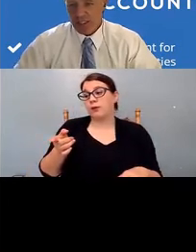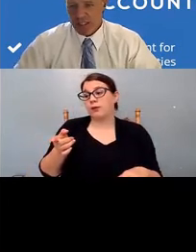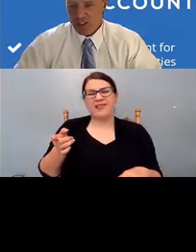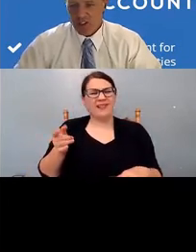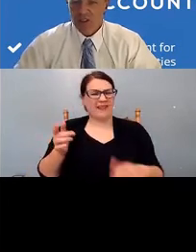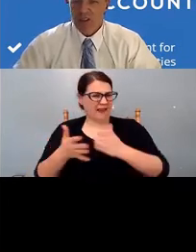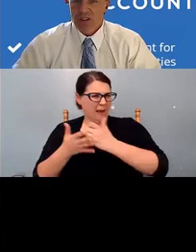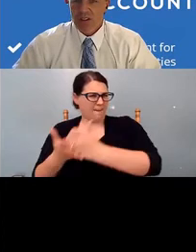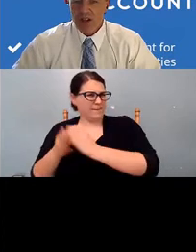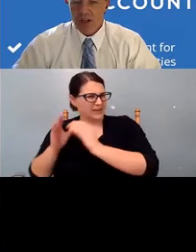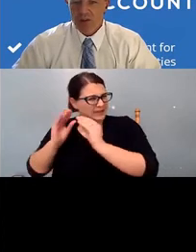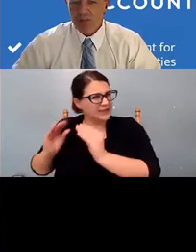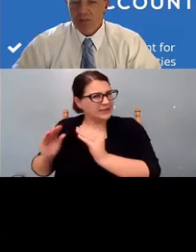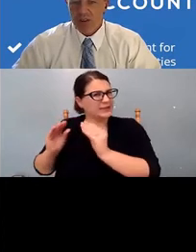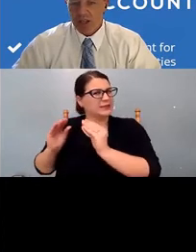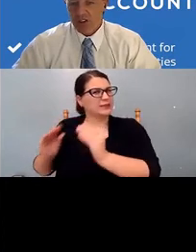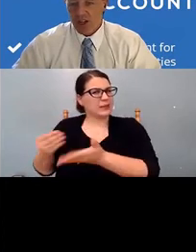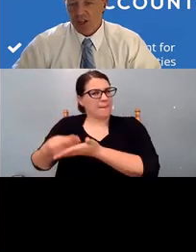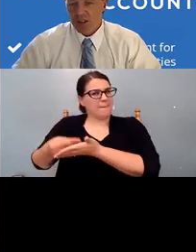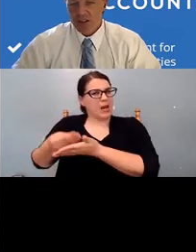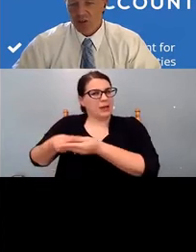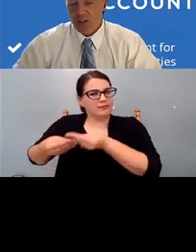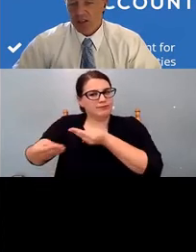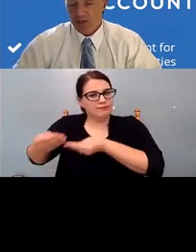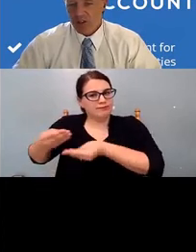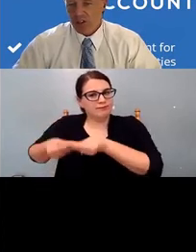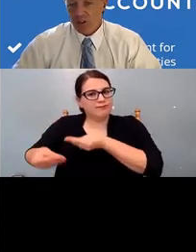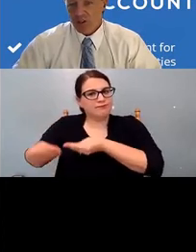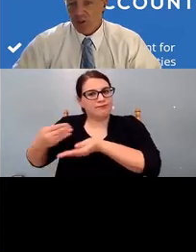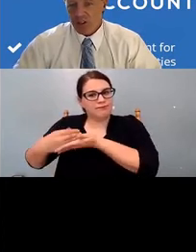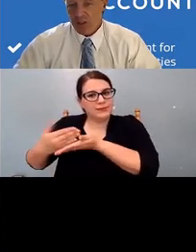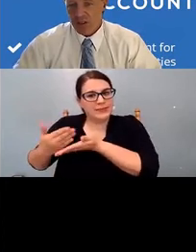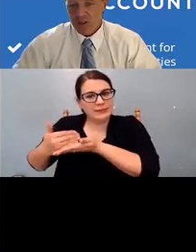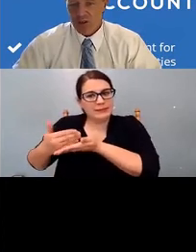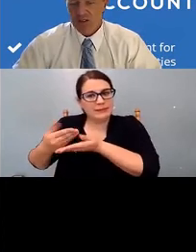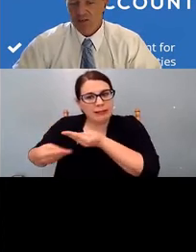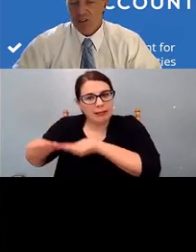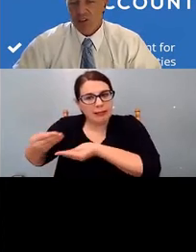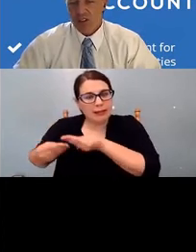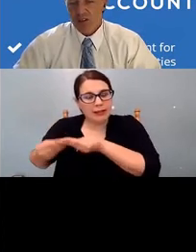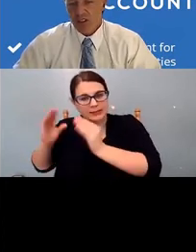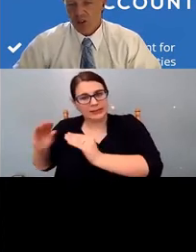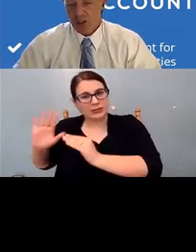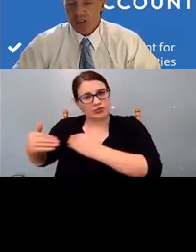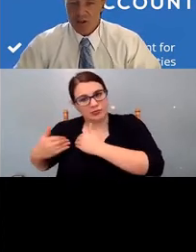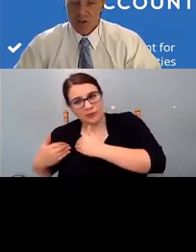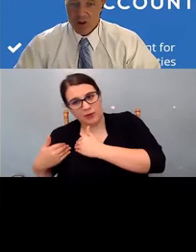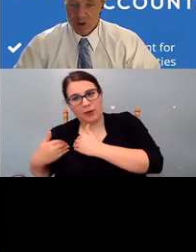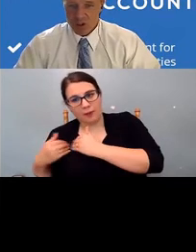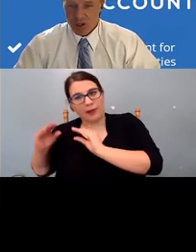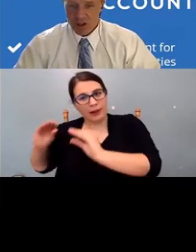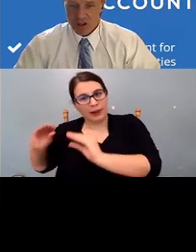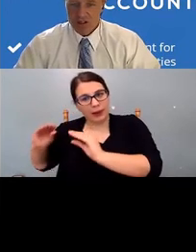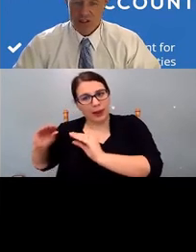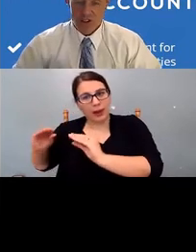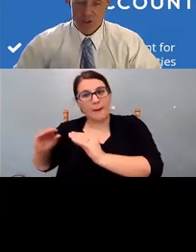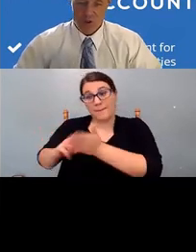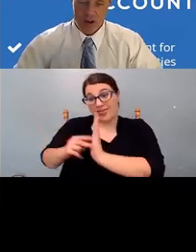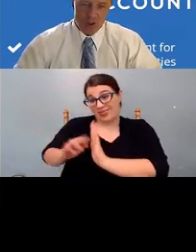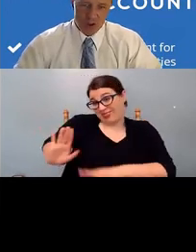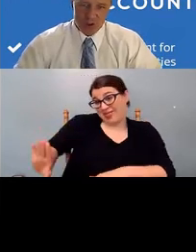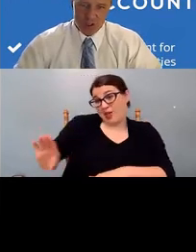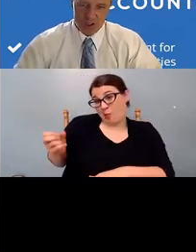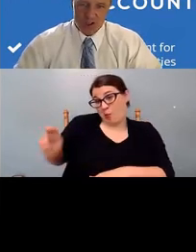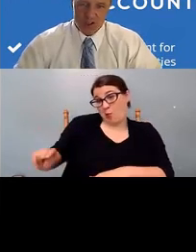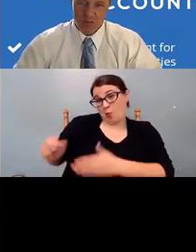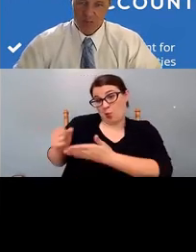help teach that child or that individual responsibility, right? So you can get them their own card. You have